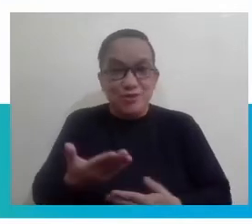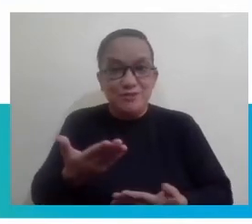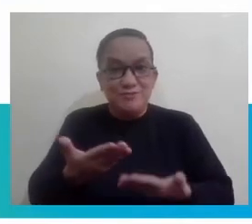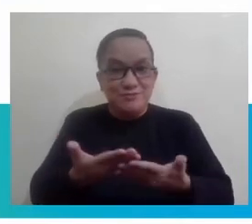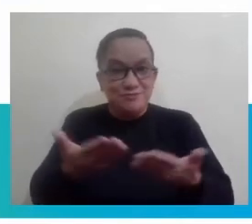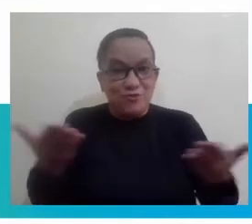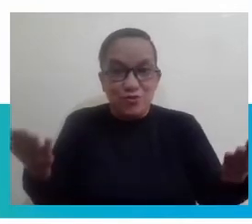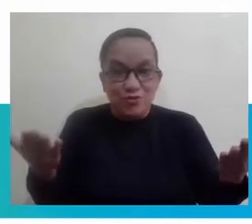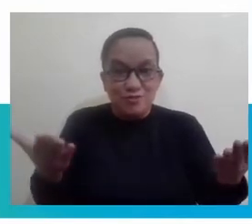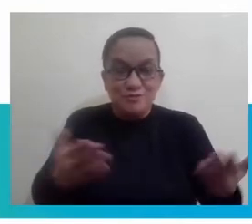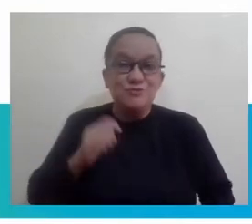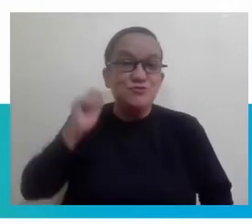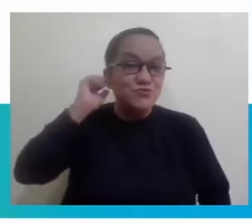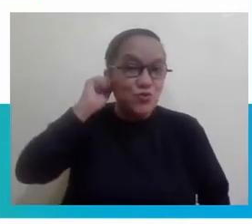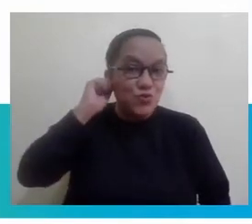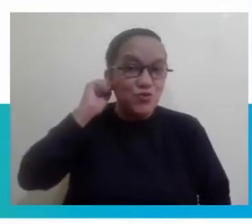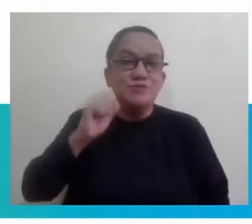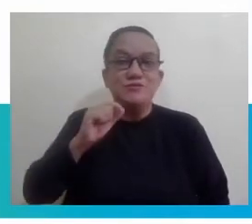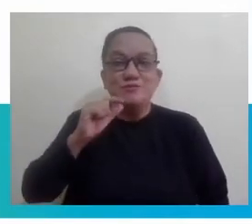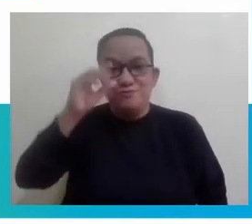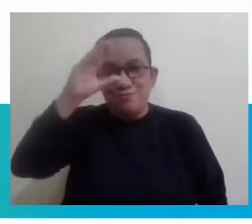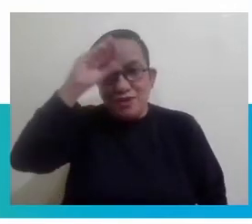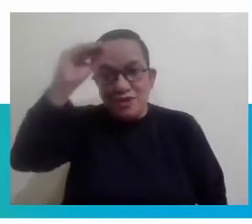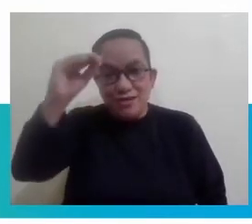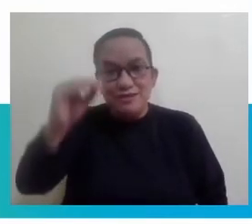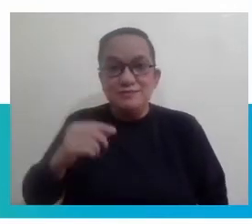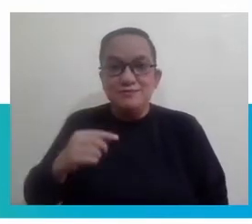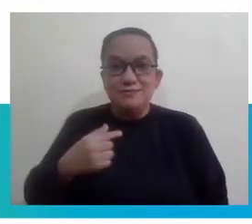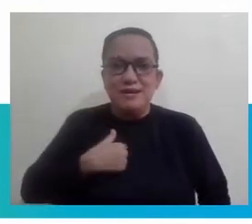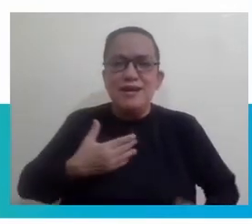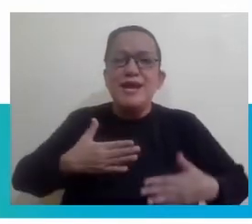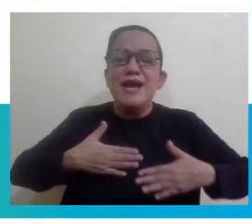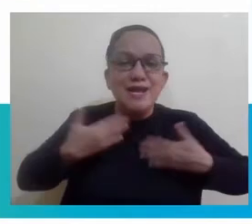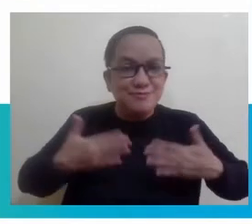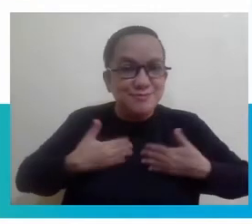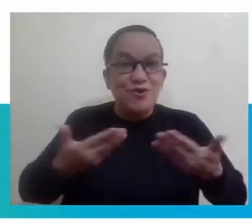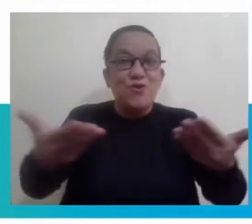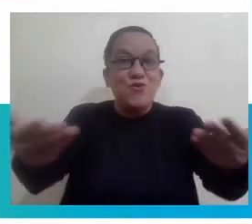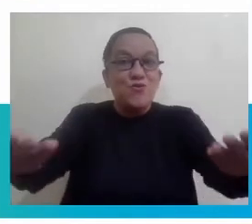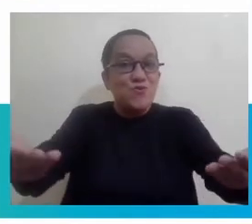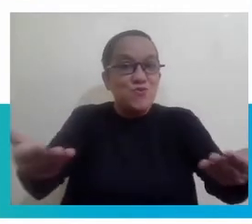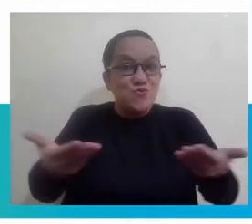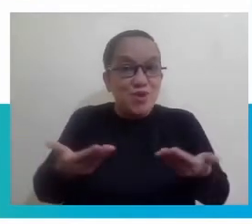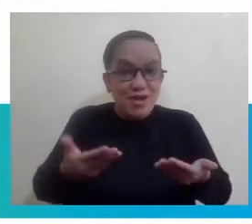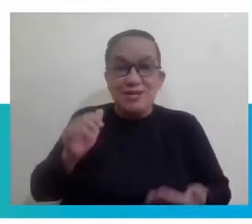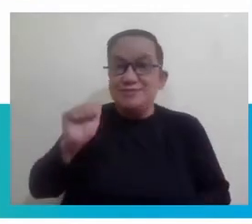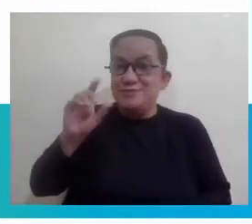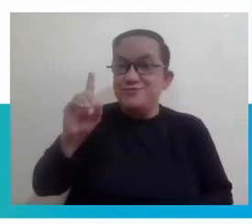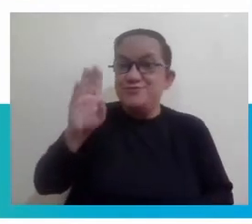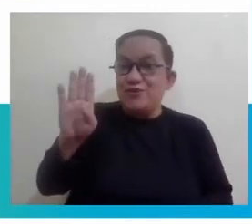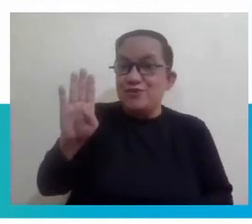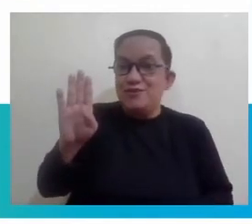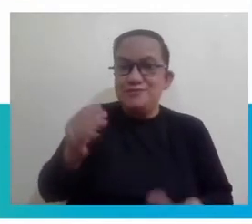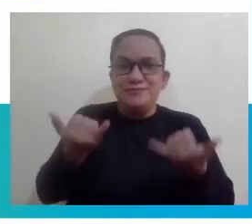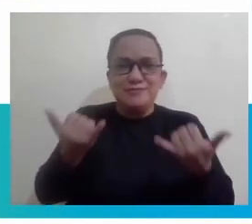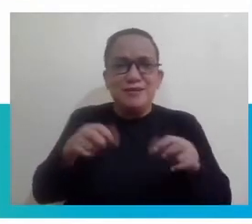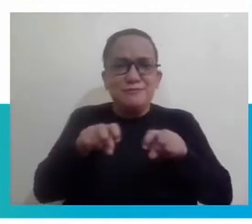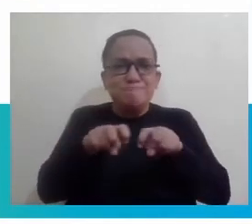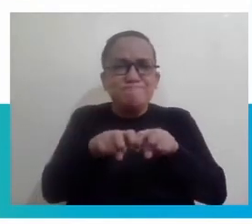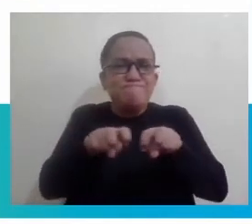pleased to welcome you on behalf of the Asian Development Bank to today's panel. Across Asia and the